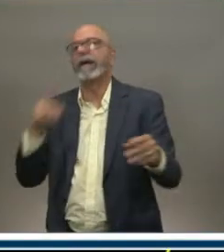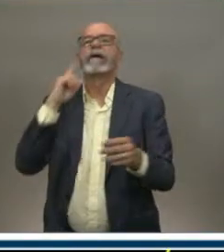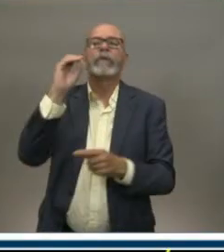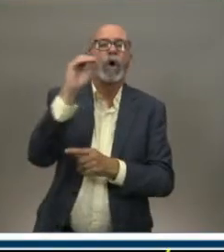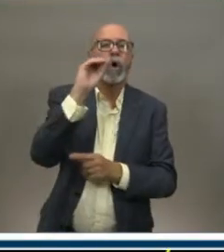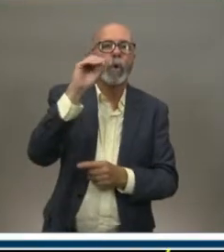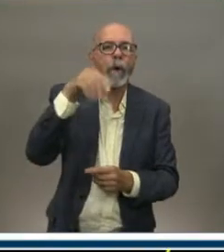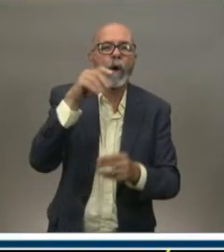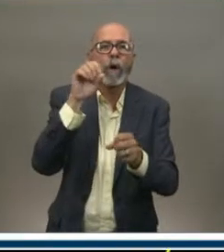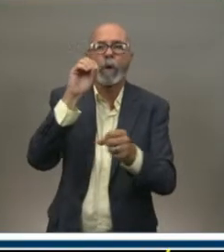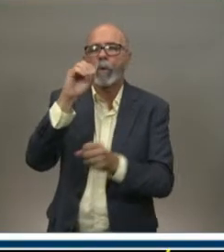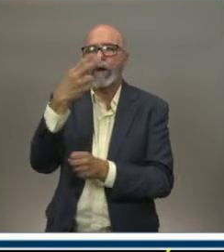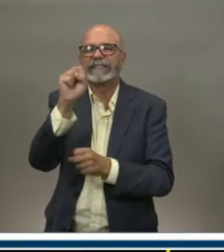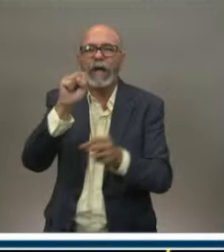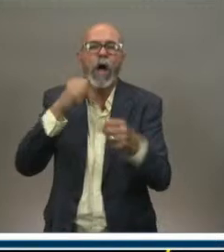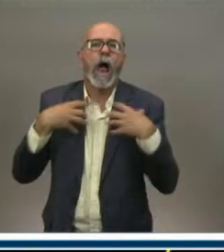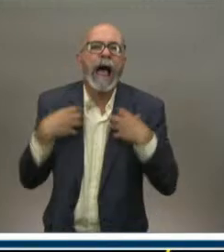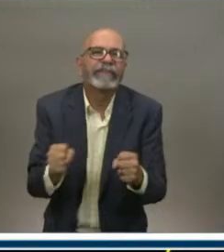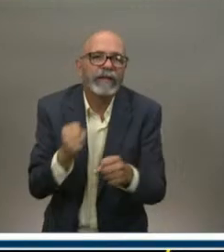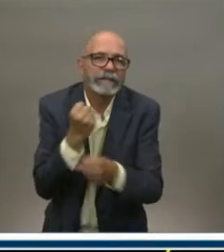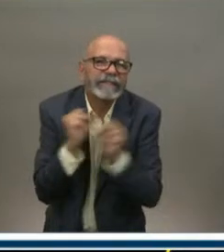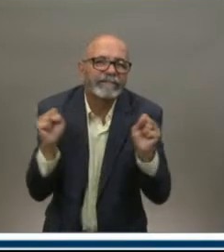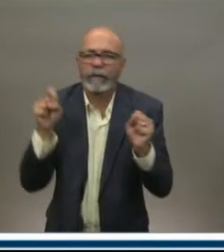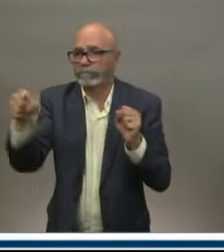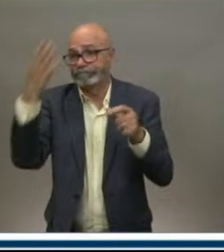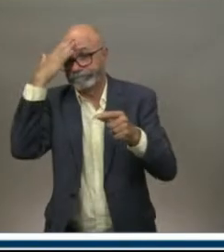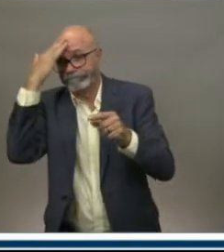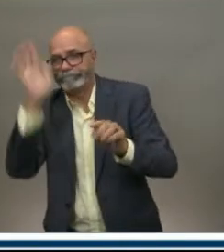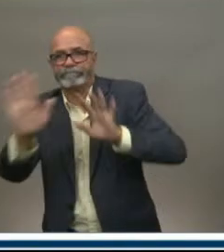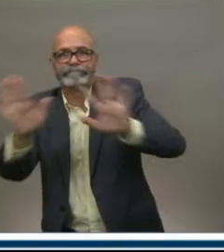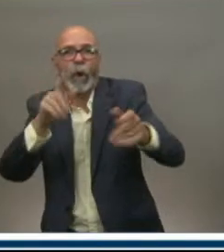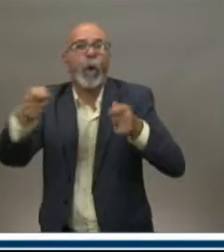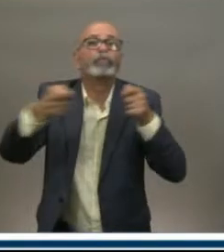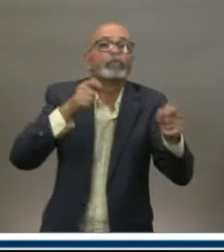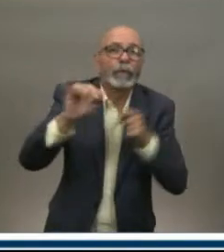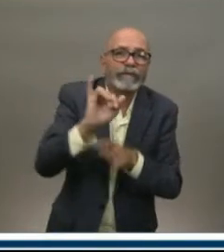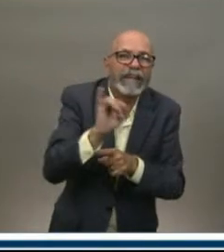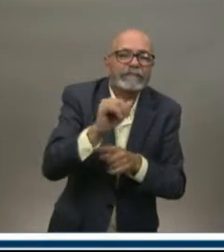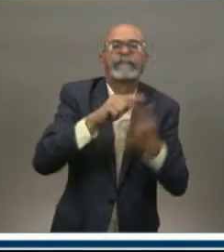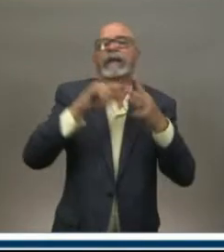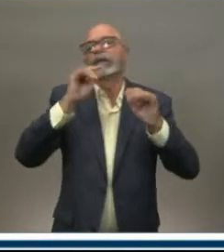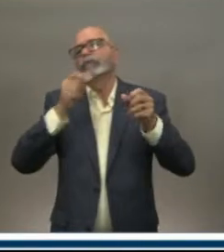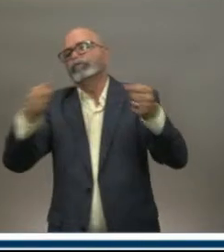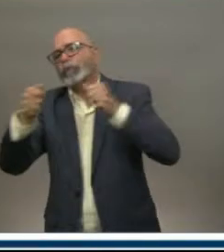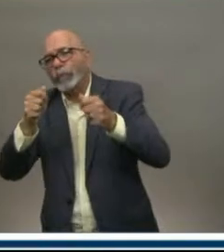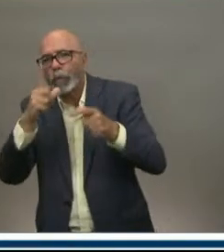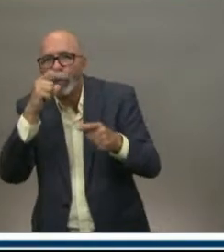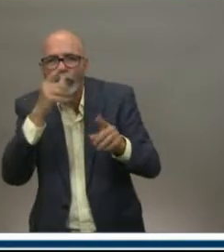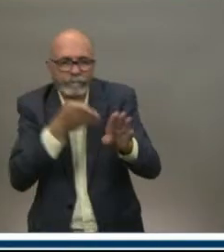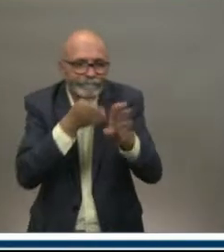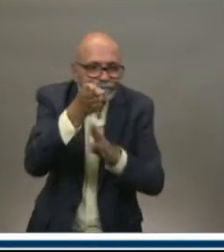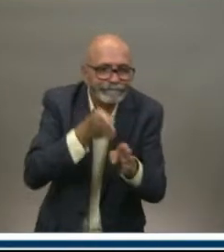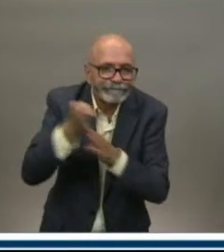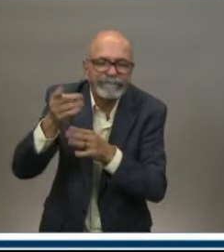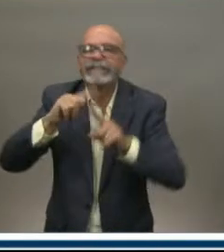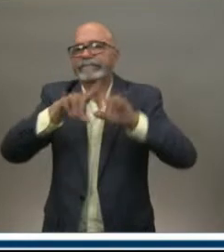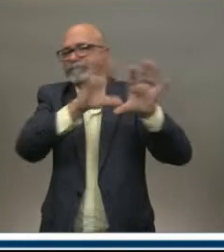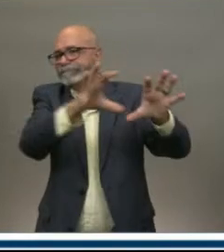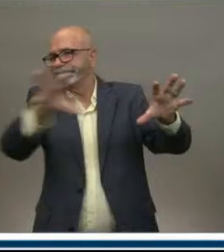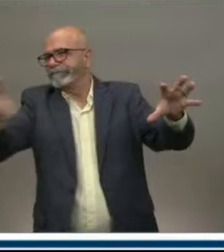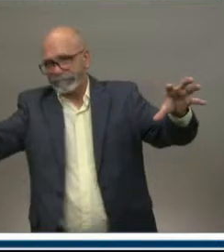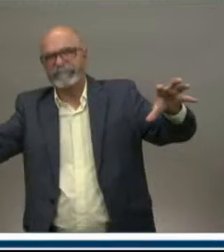and control, clinical, as well as other on-the-ground expertise. But it would be built to respond to the specific